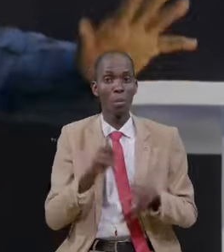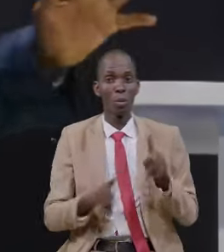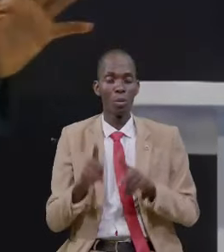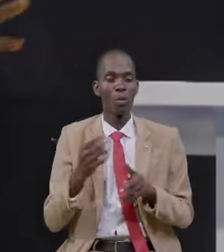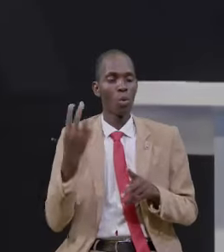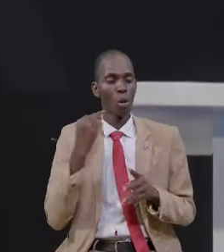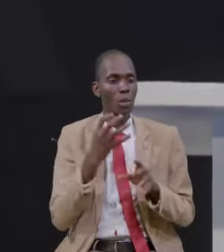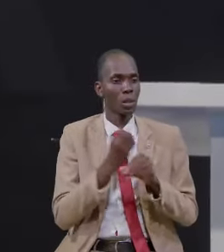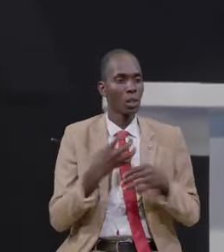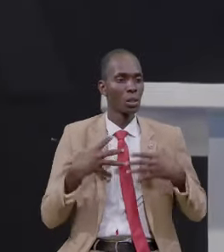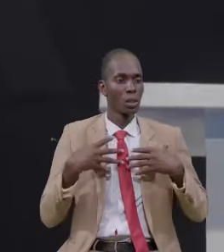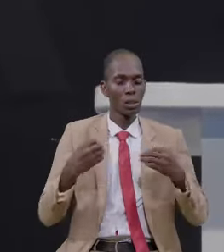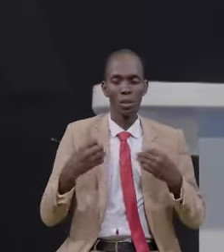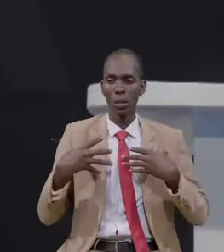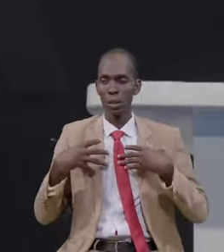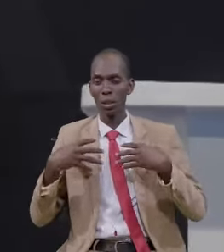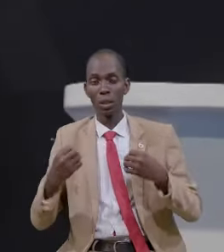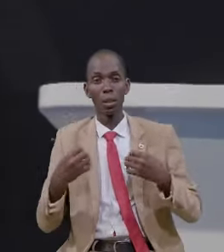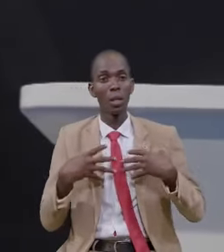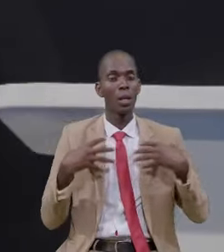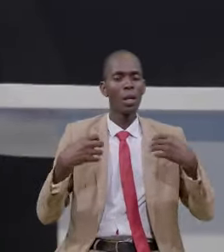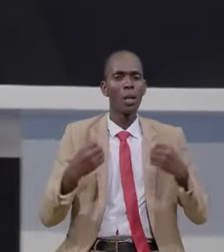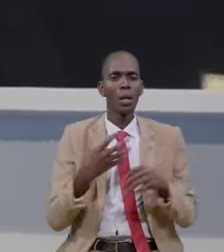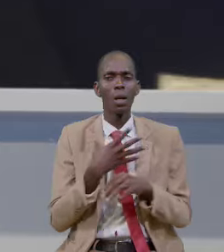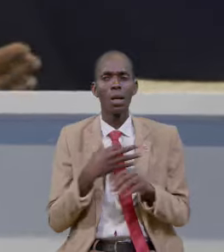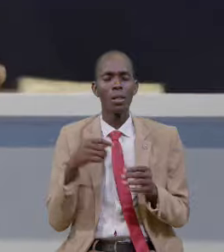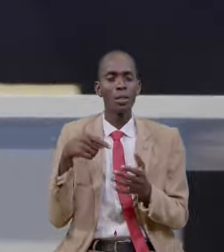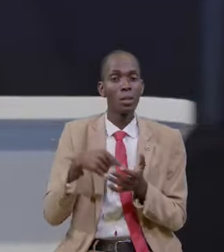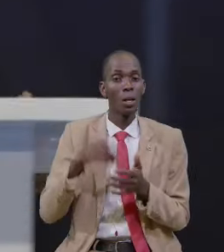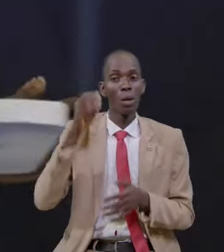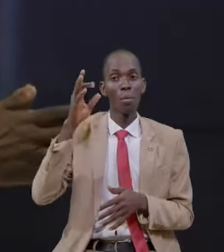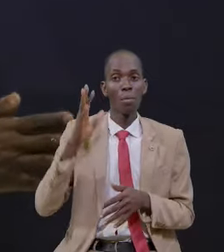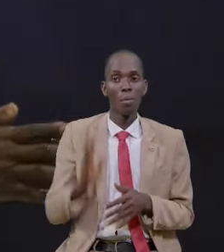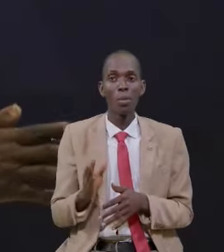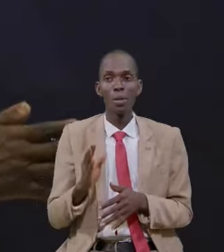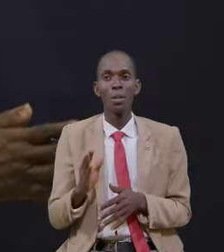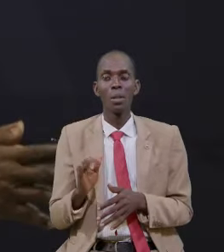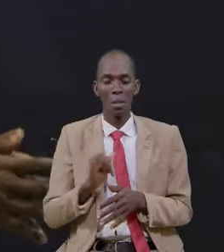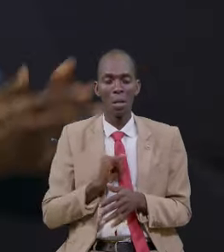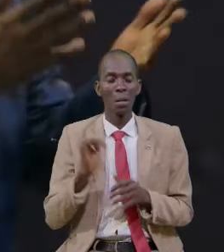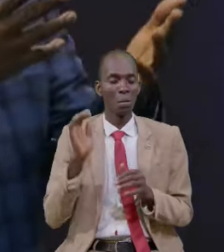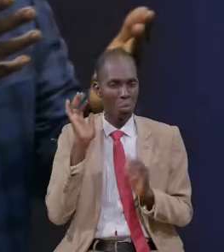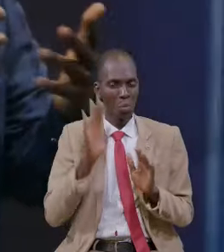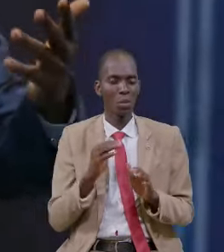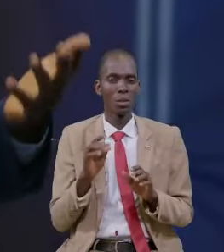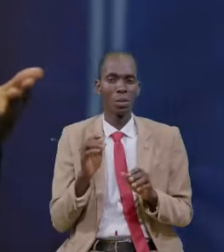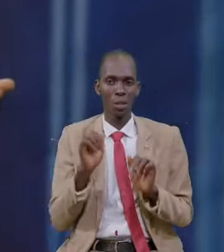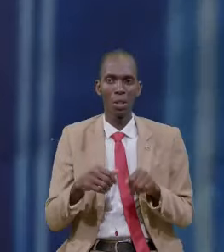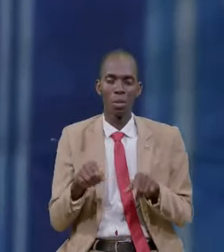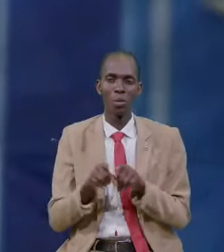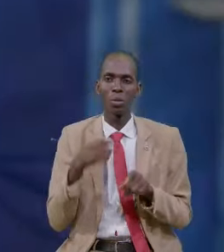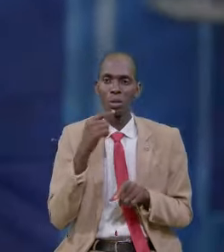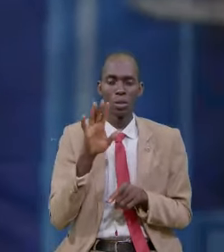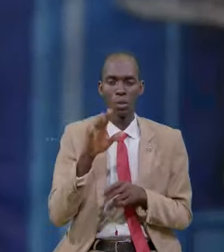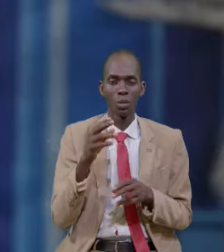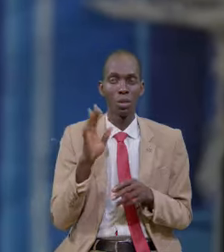getting healed, and getting healed. And this preacher, I could even tell you the name. I knew